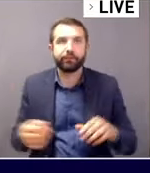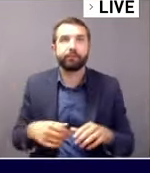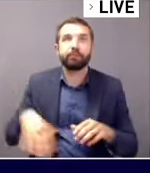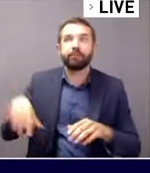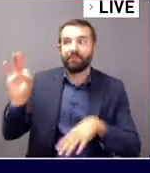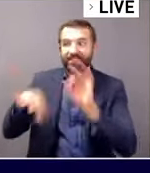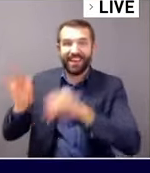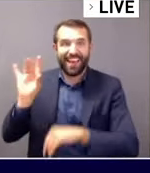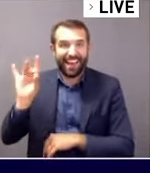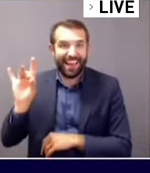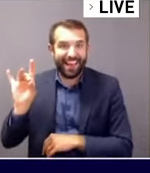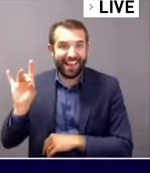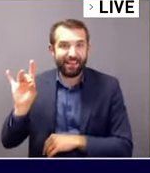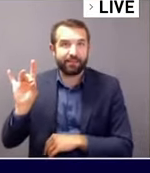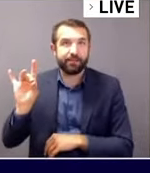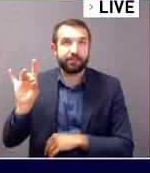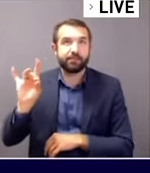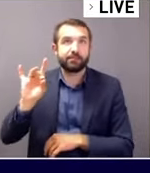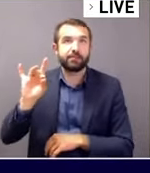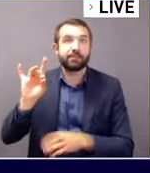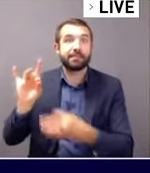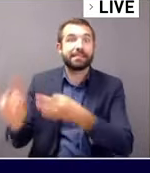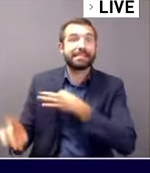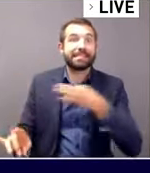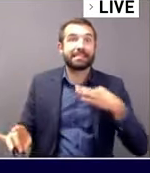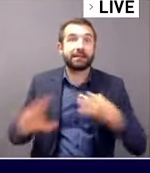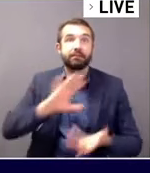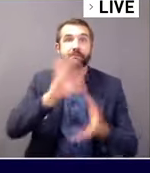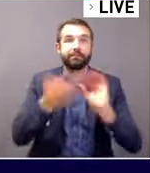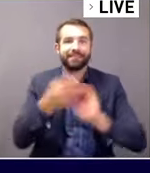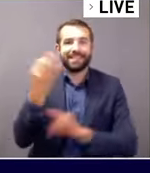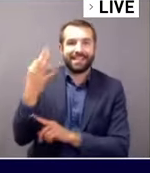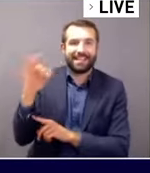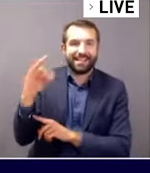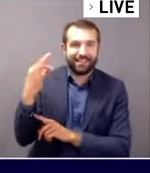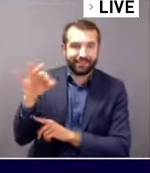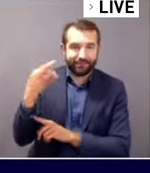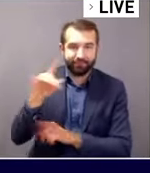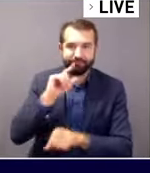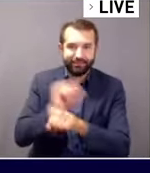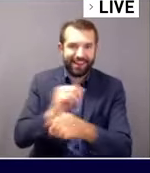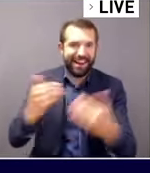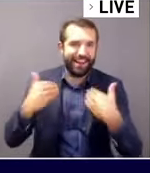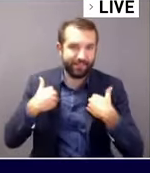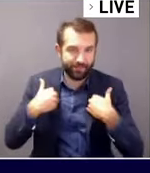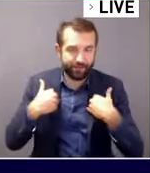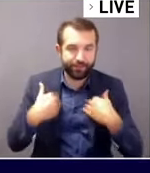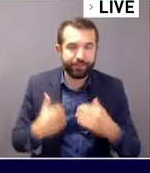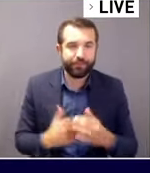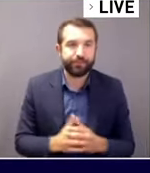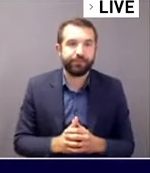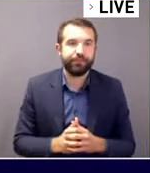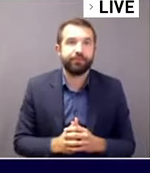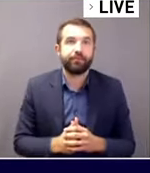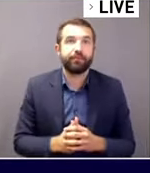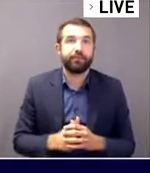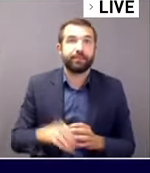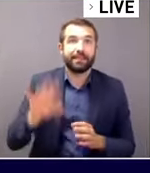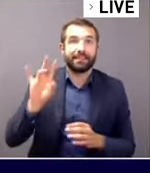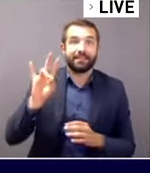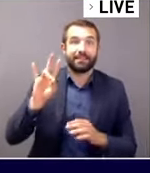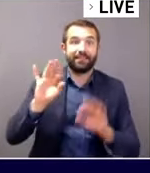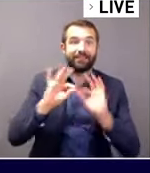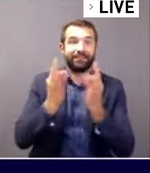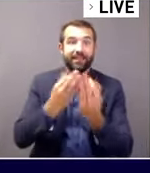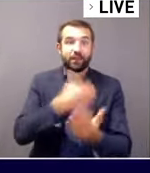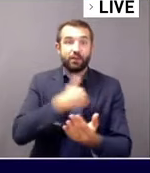Also, there are, as I mentioned a moment ago, 19 total staff members associated with the jail and the county building. And again,